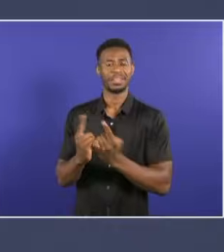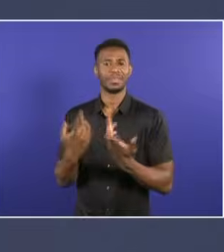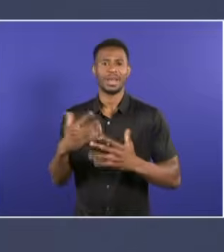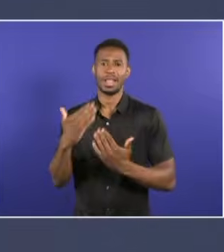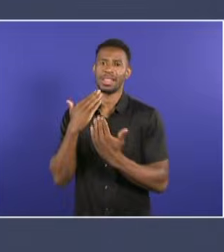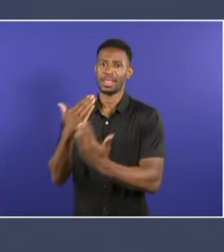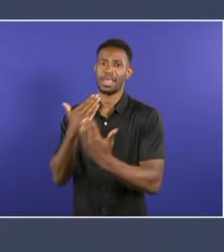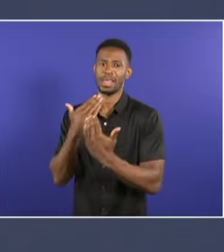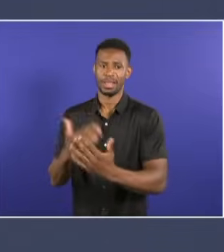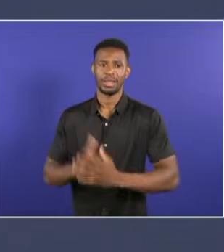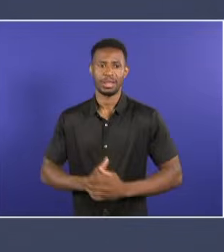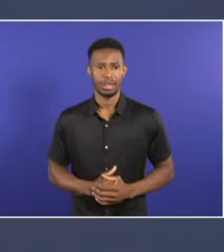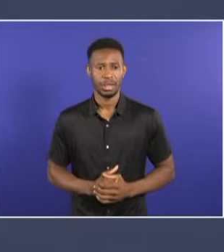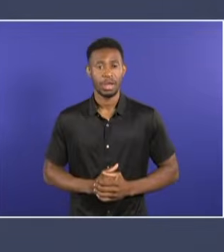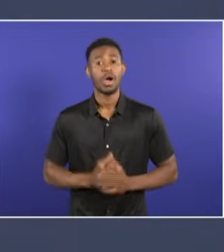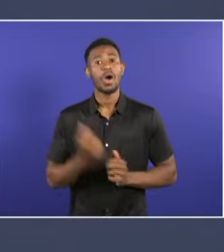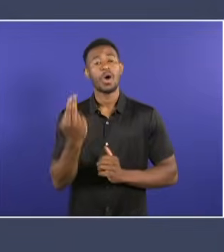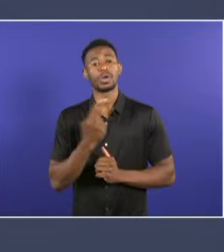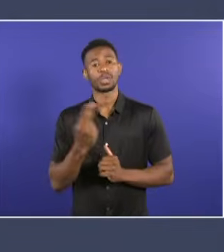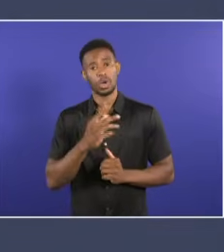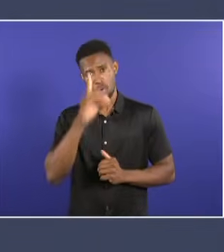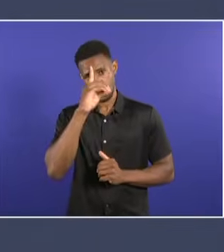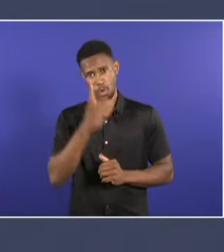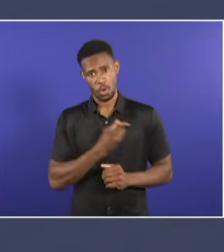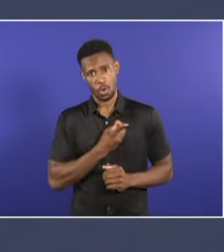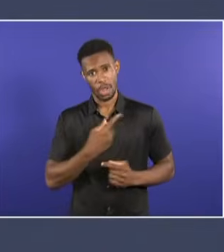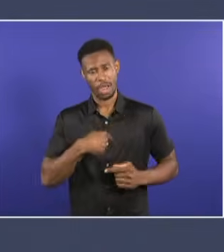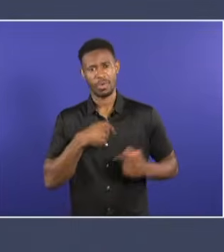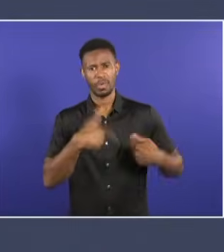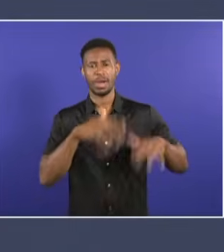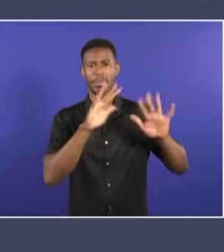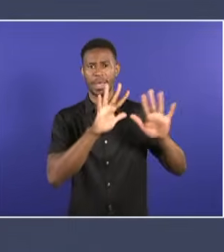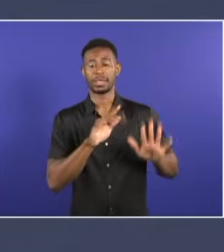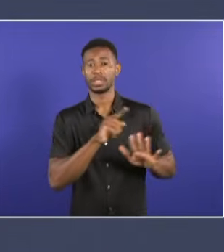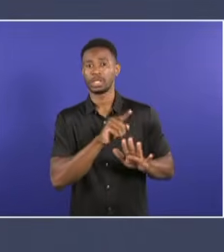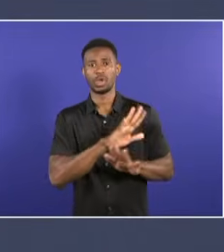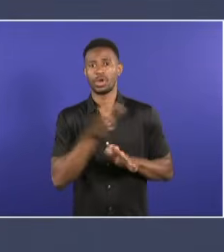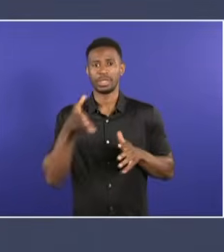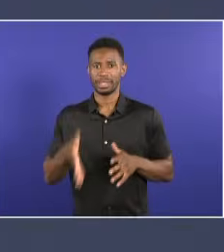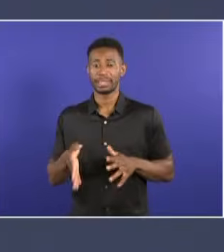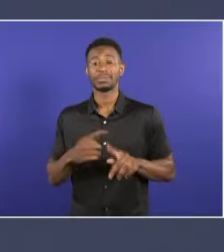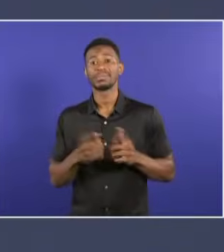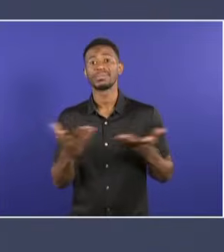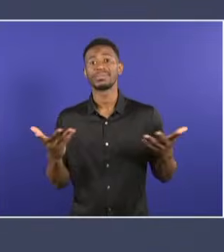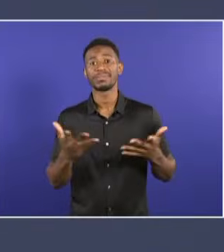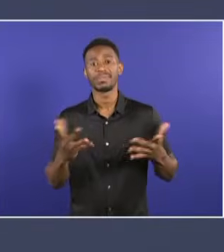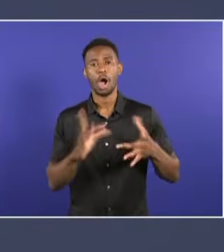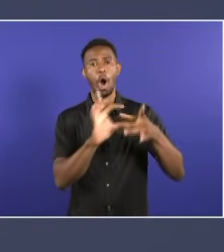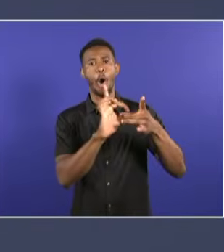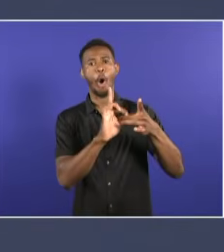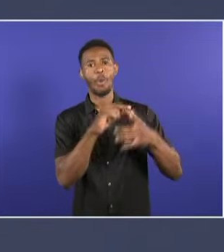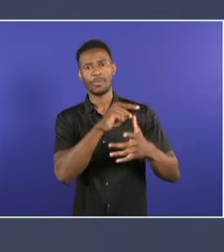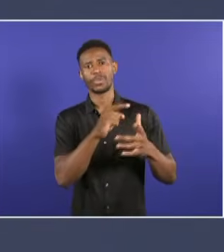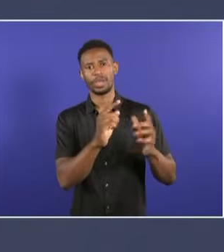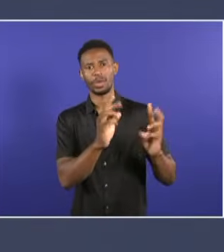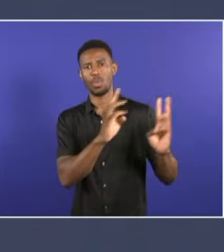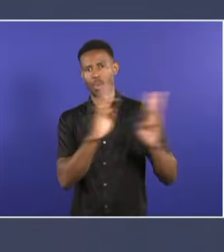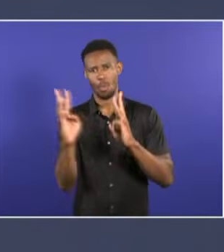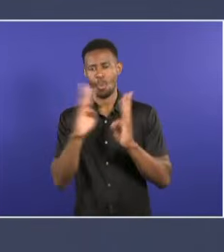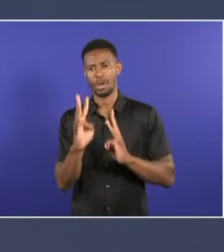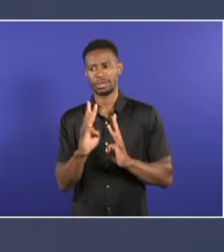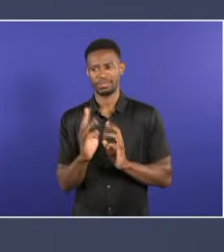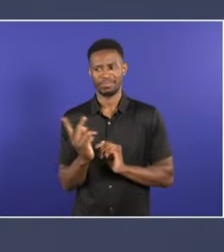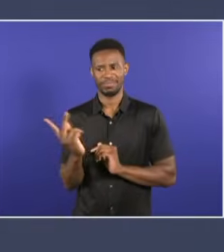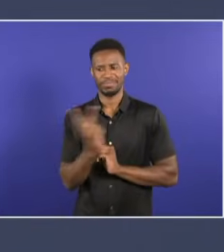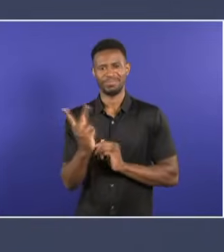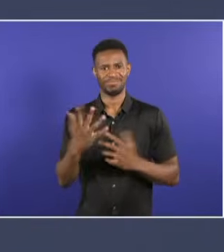and our amazing daughter, who is not here, but who is watching us at home. They are my biggest supporters. I love them